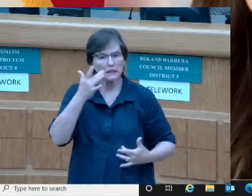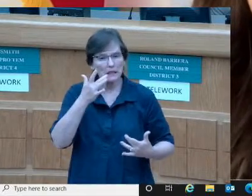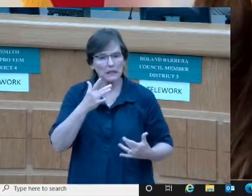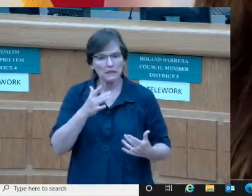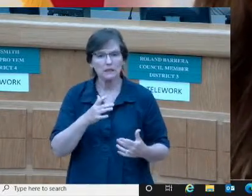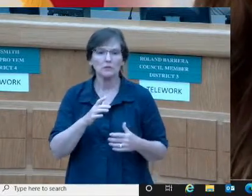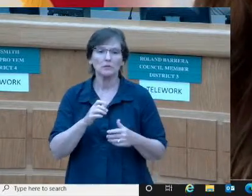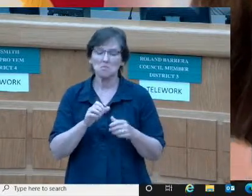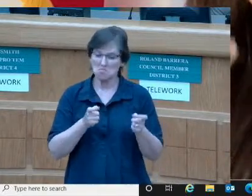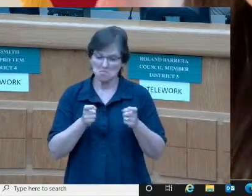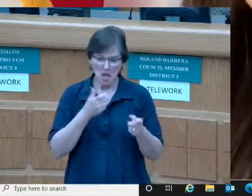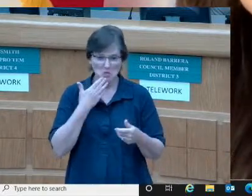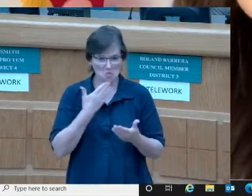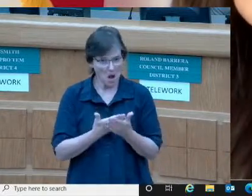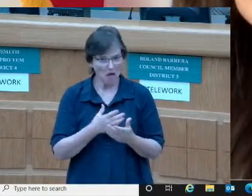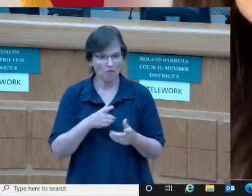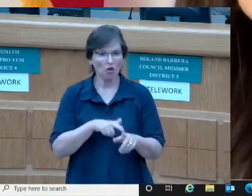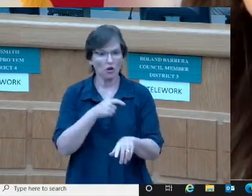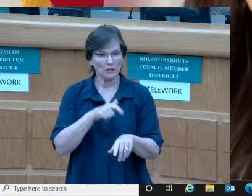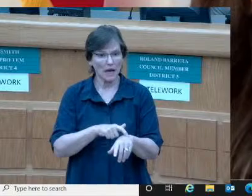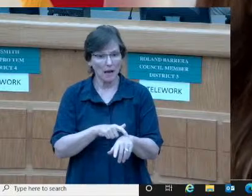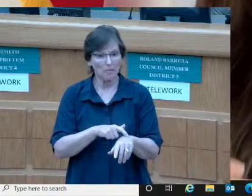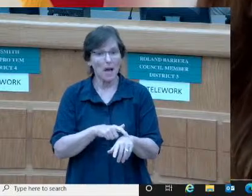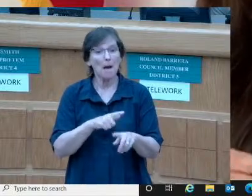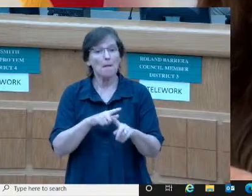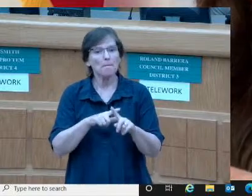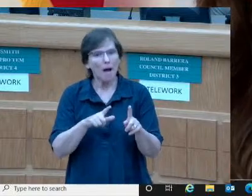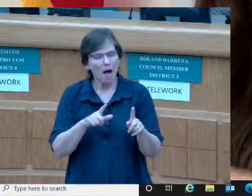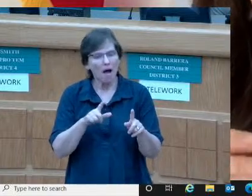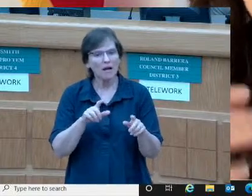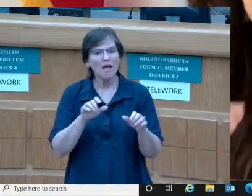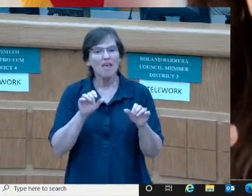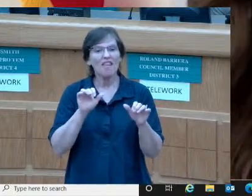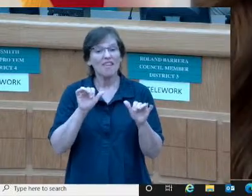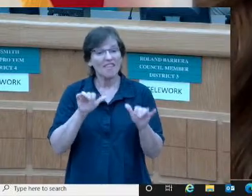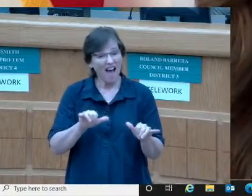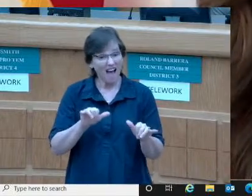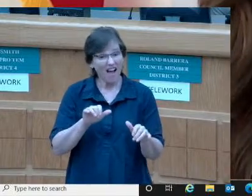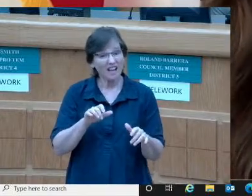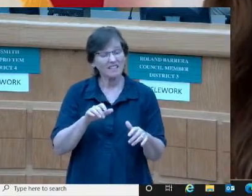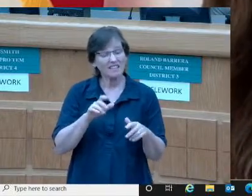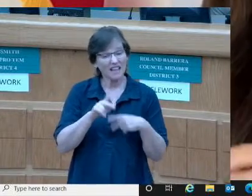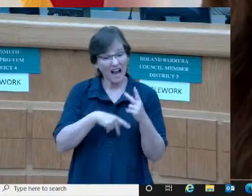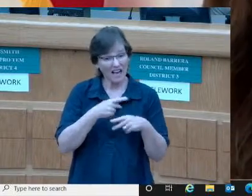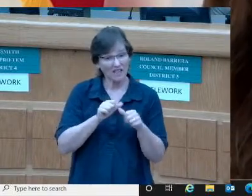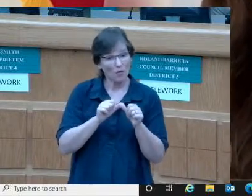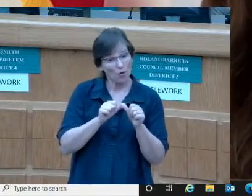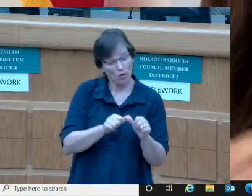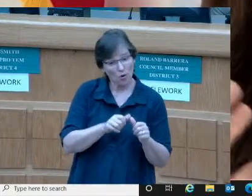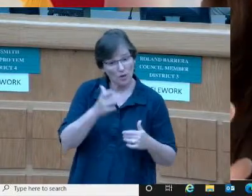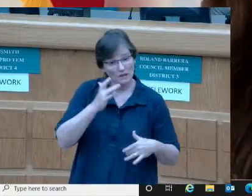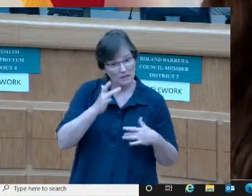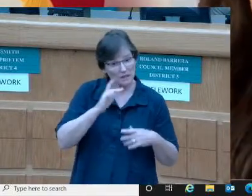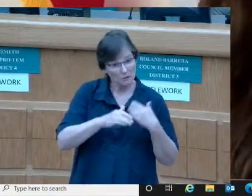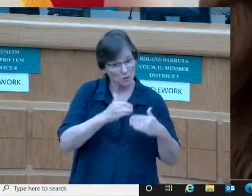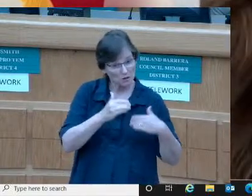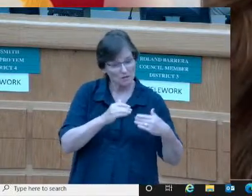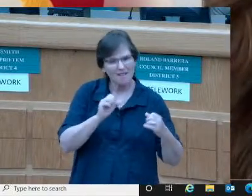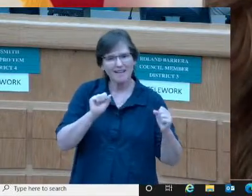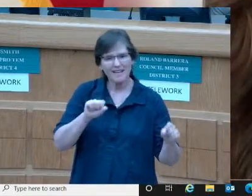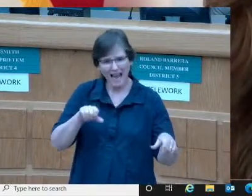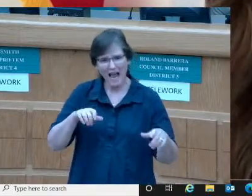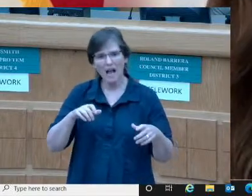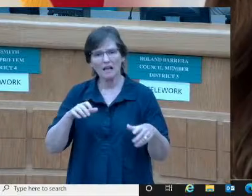conditions can take COVID to a different level. It can even take it to a deadly level. And so we want to help you understand